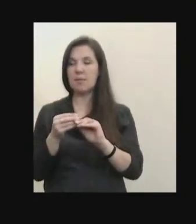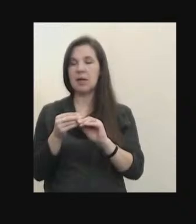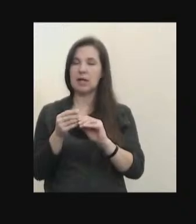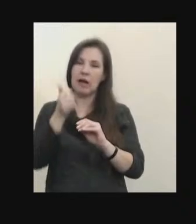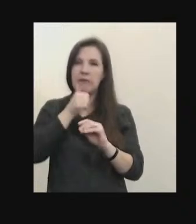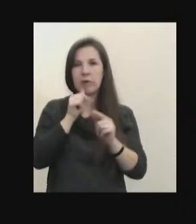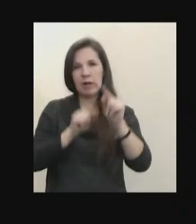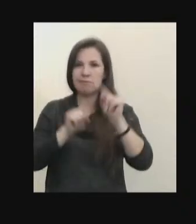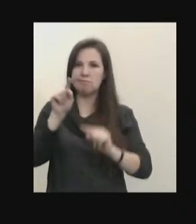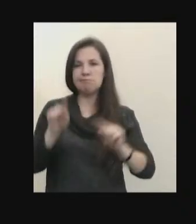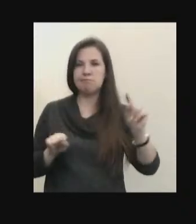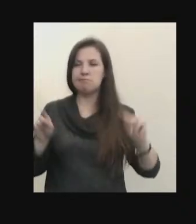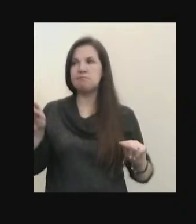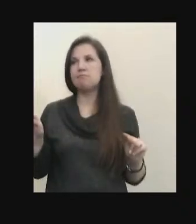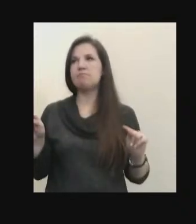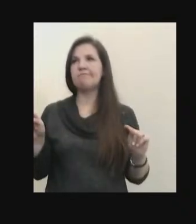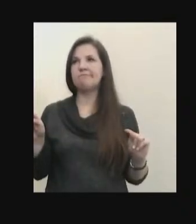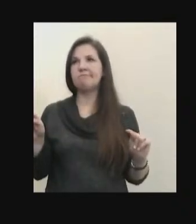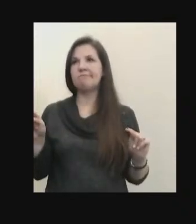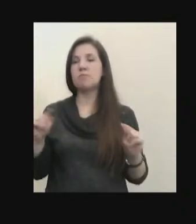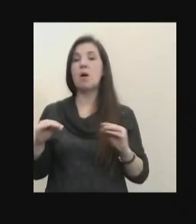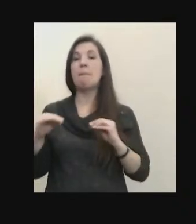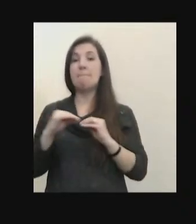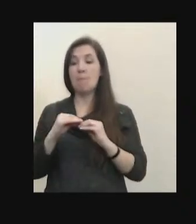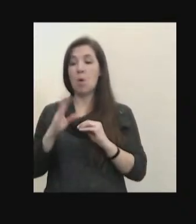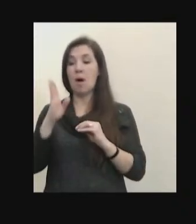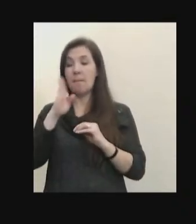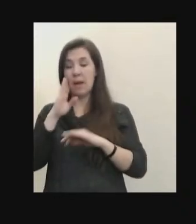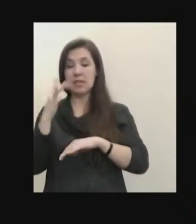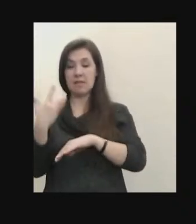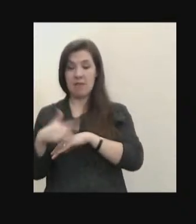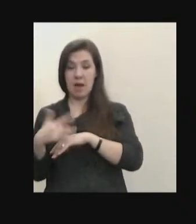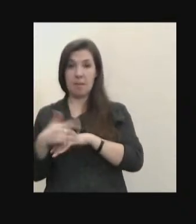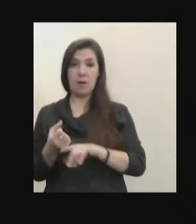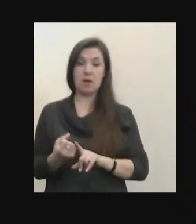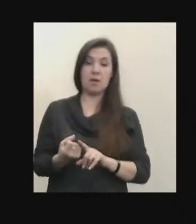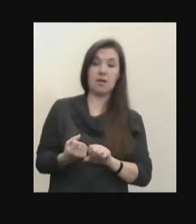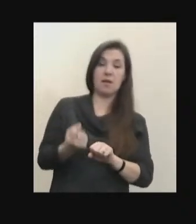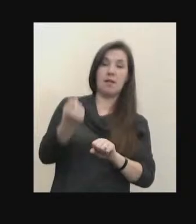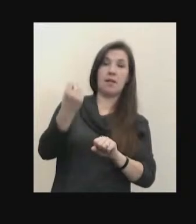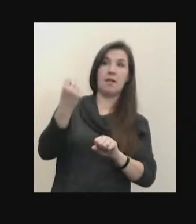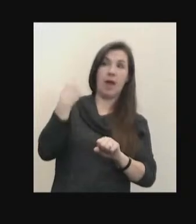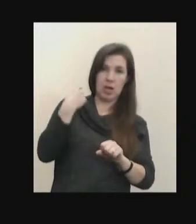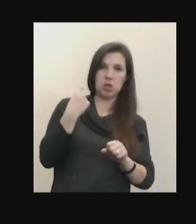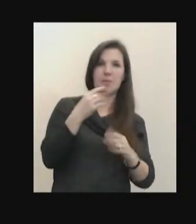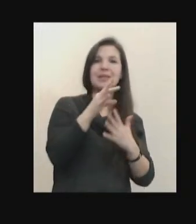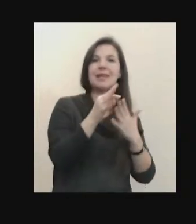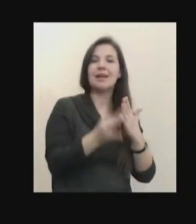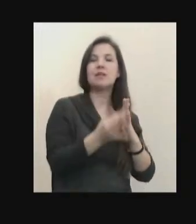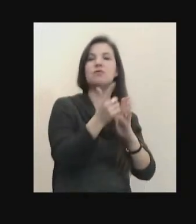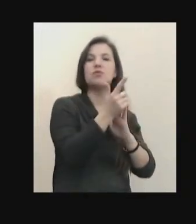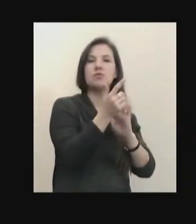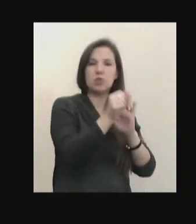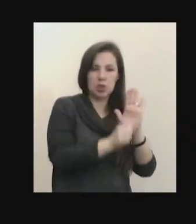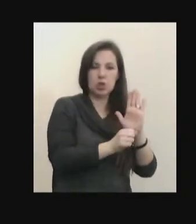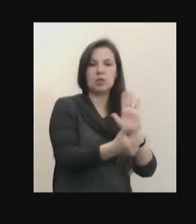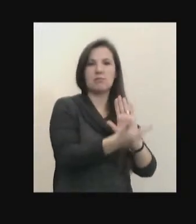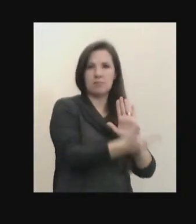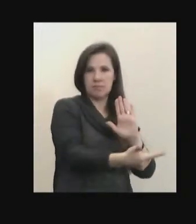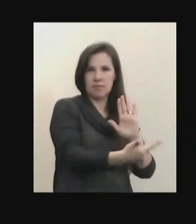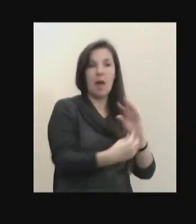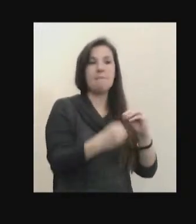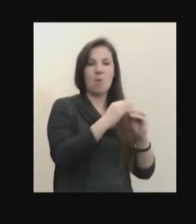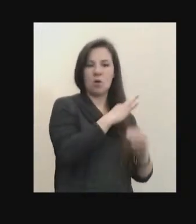basis, but there were more beds available because elective surgeries were prohibited and there was greater staffing in a lot of